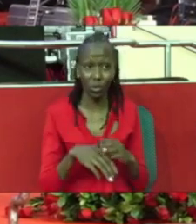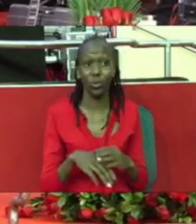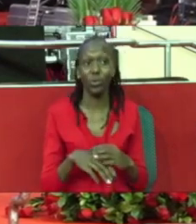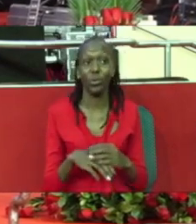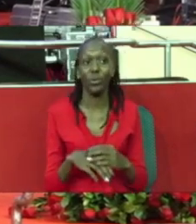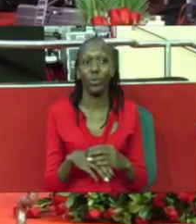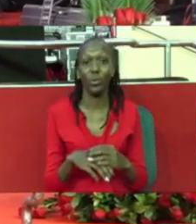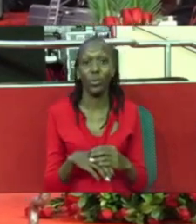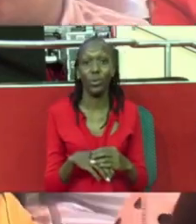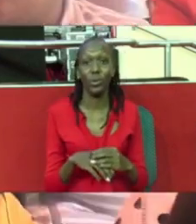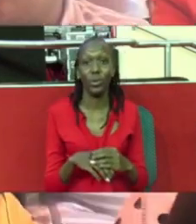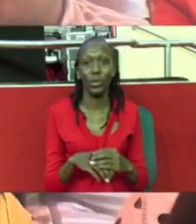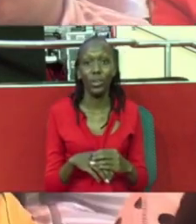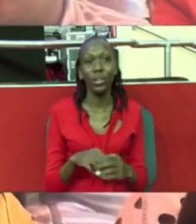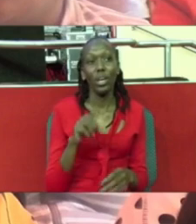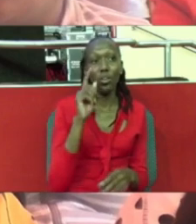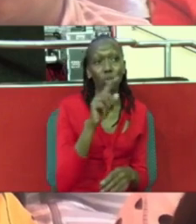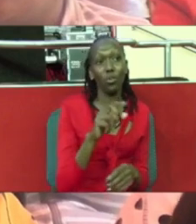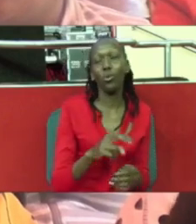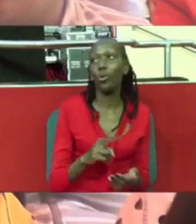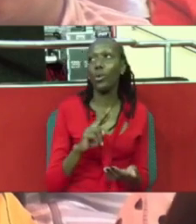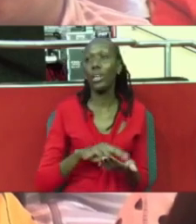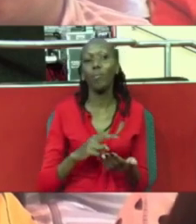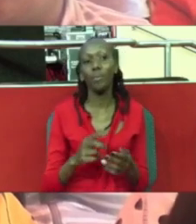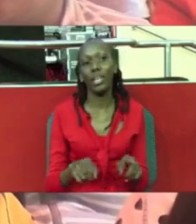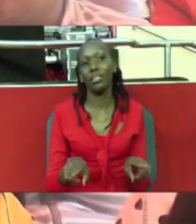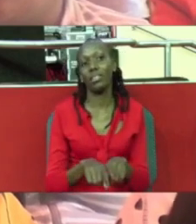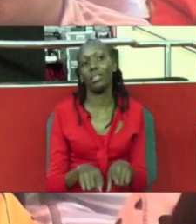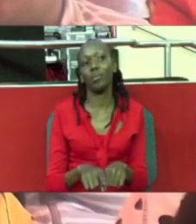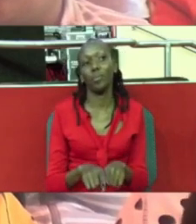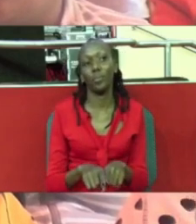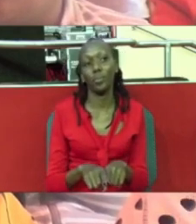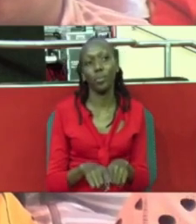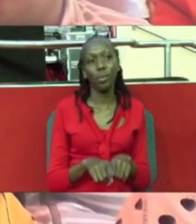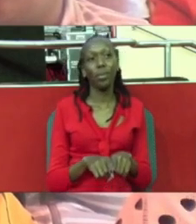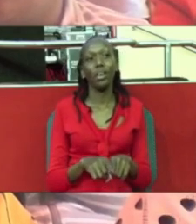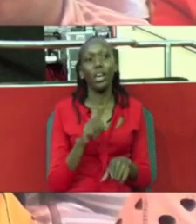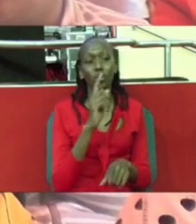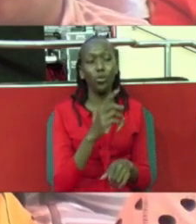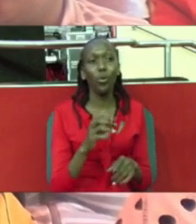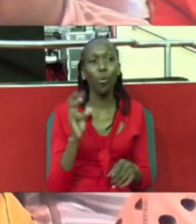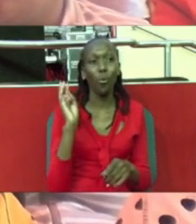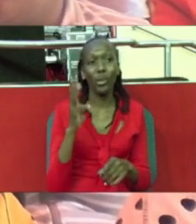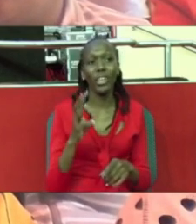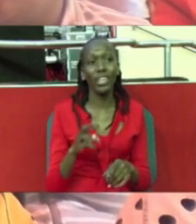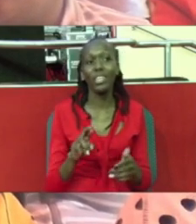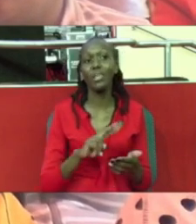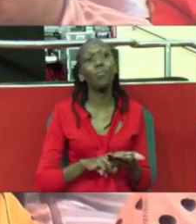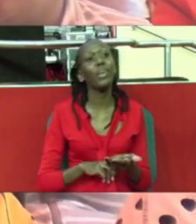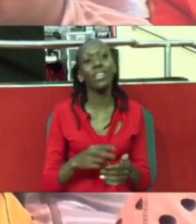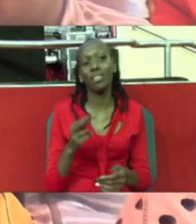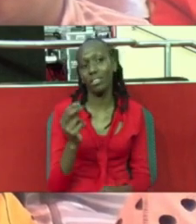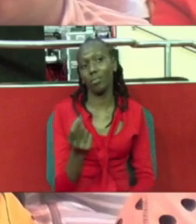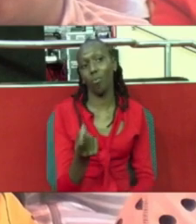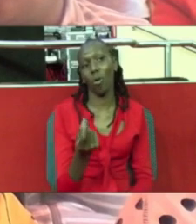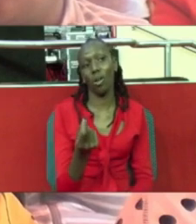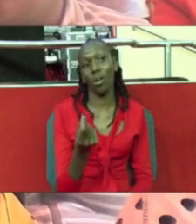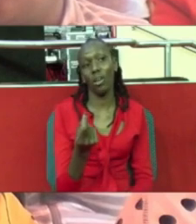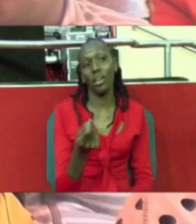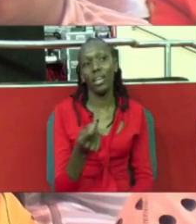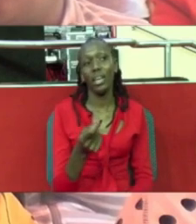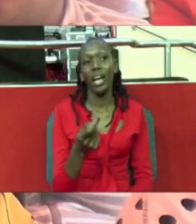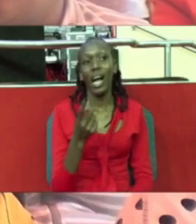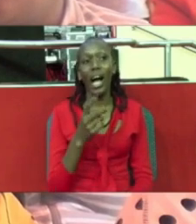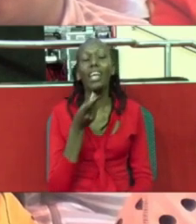ndani yako, you remain the same, utabaki ulivyo, you will remain with a little oil, utabaki mafuta kidogo, oh, I desire this morning,